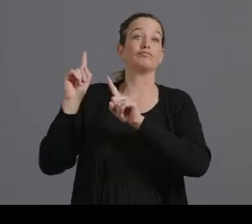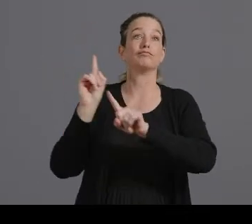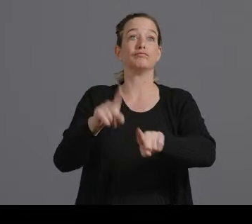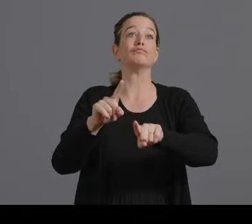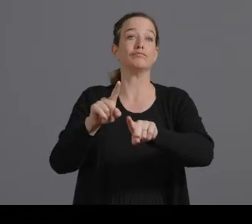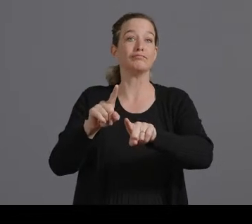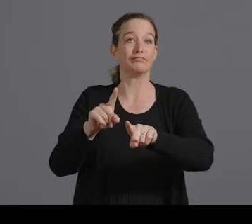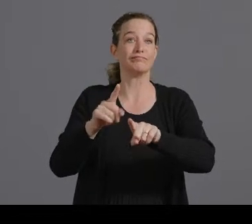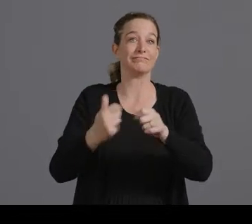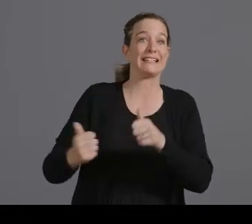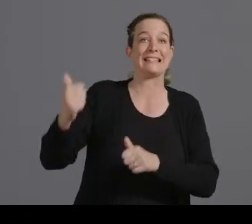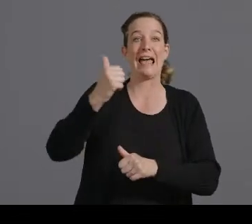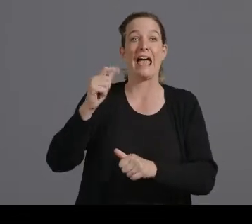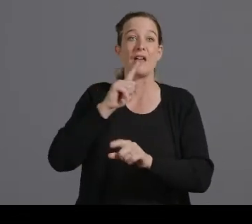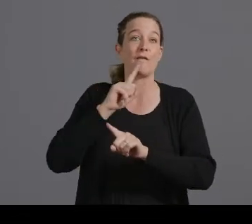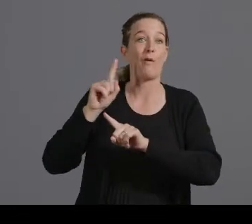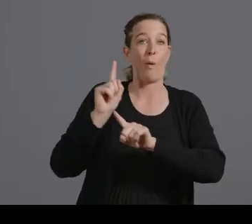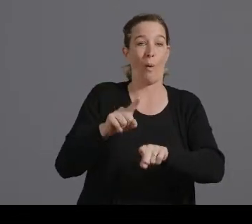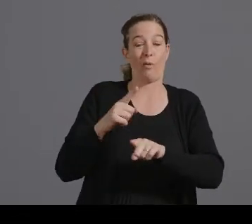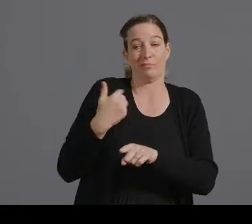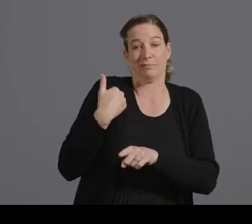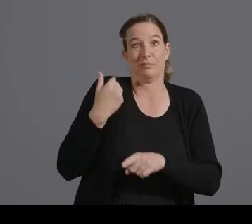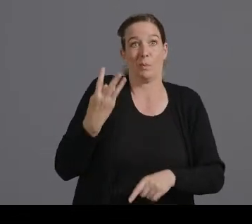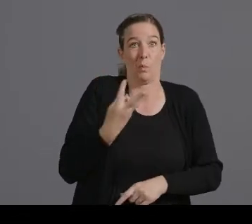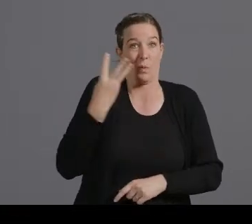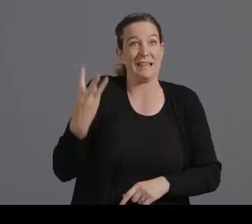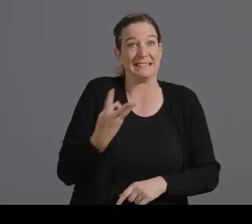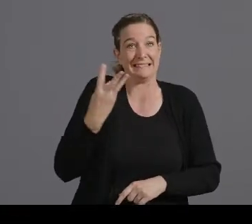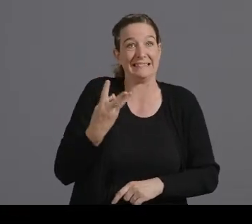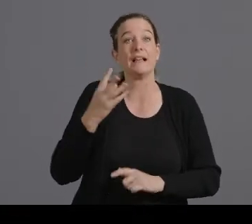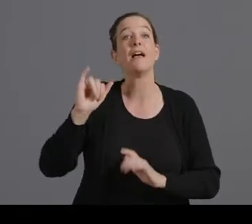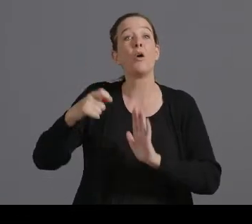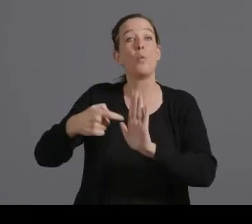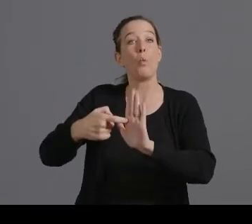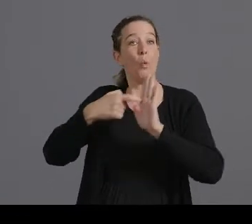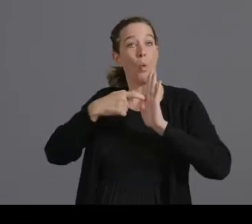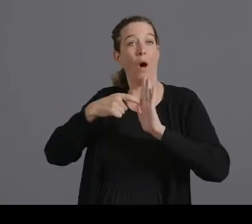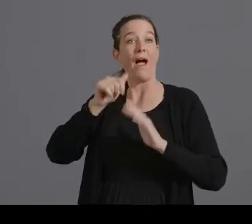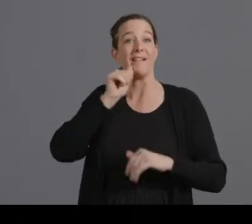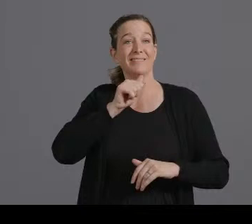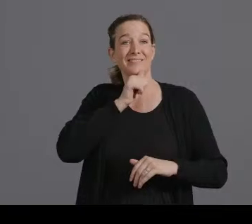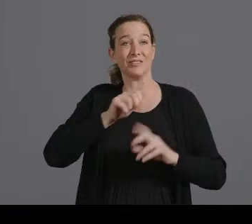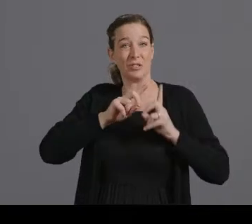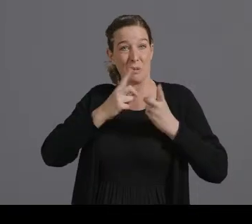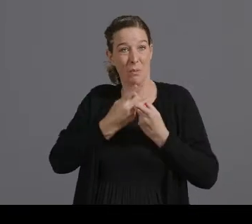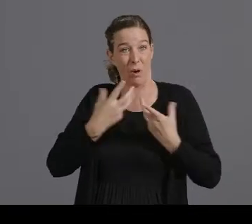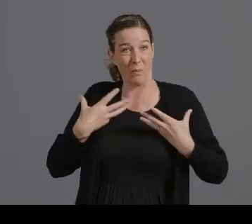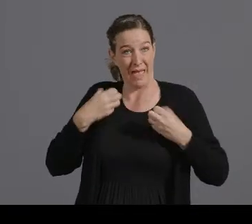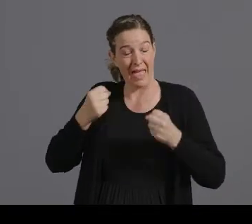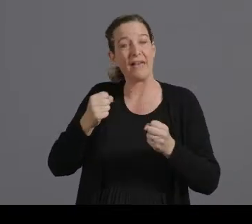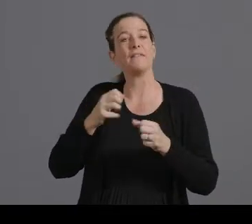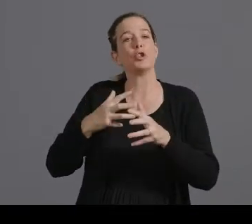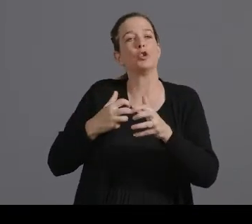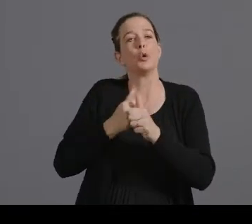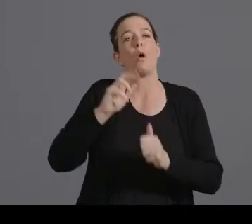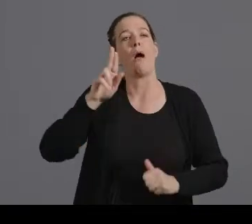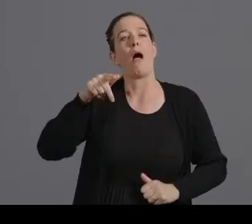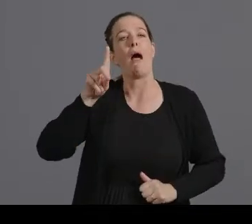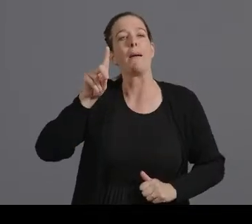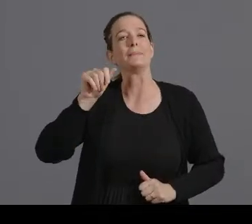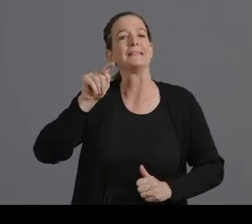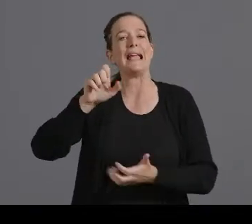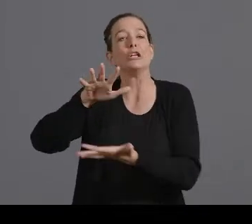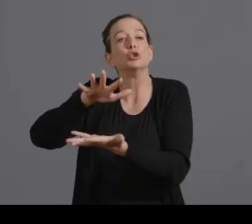Wednesday. This required the department to update our school guidance to be consistent with the CDC's